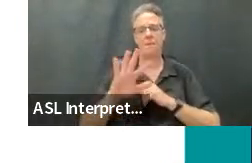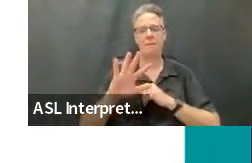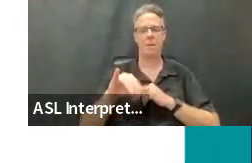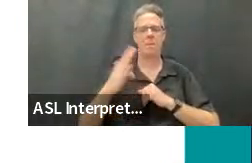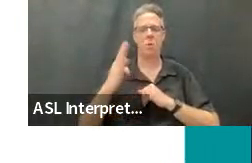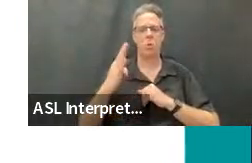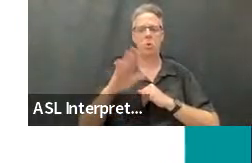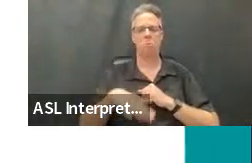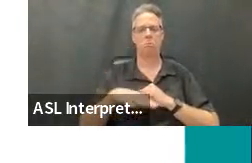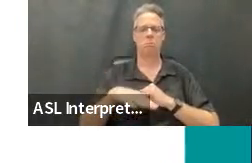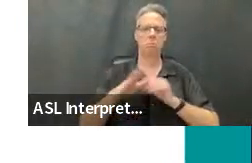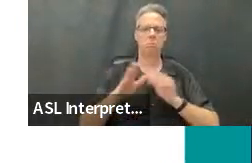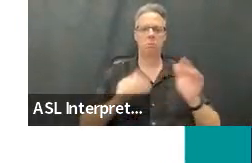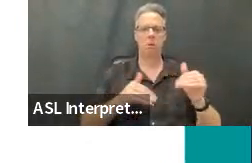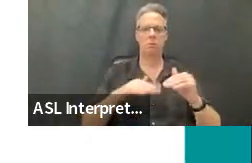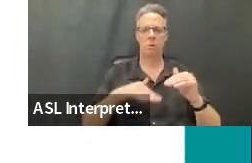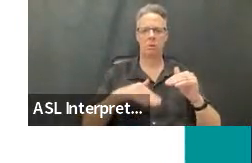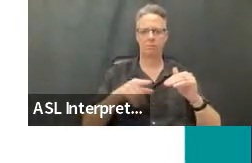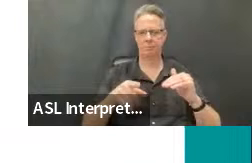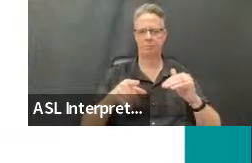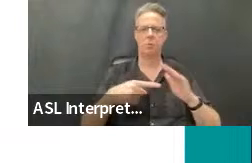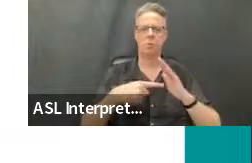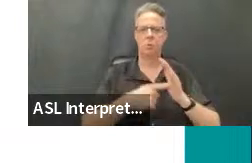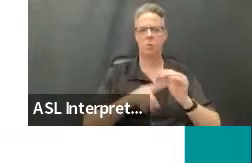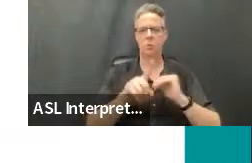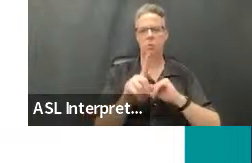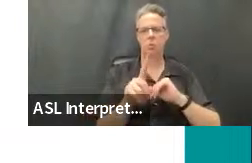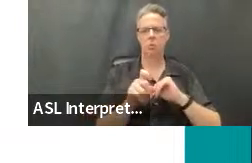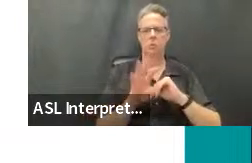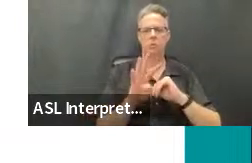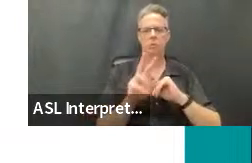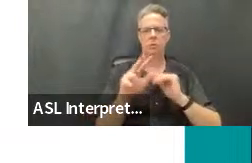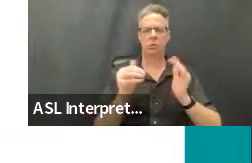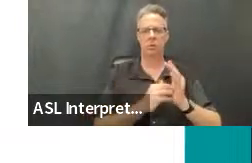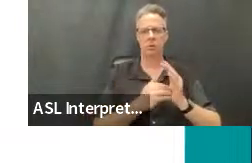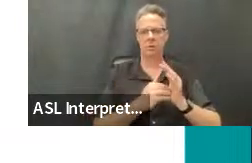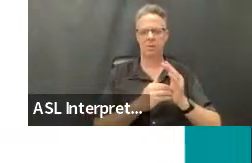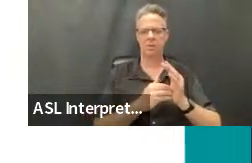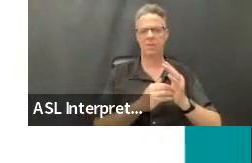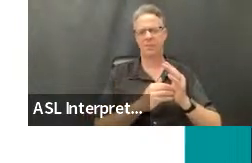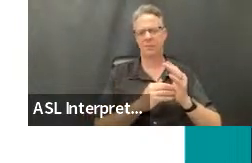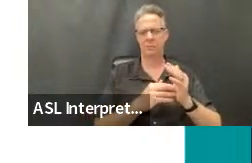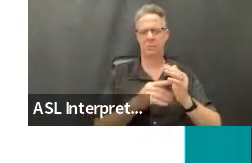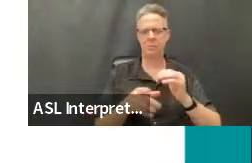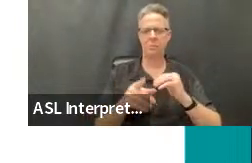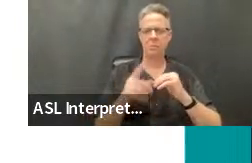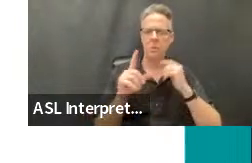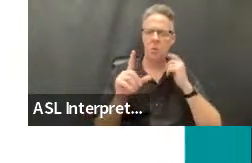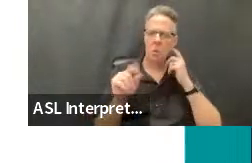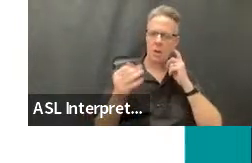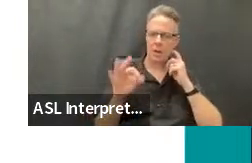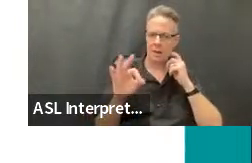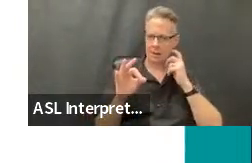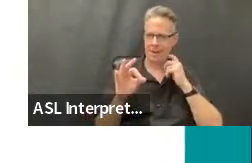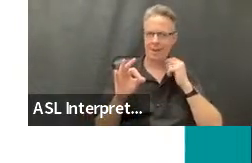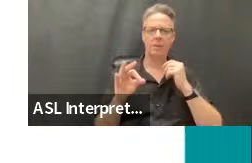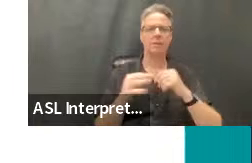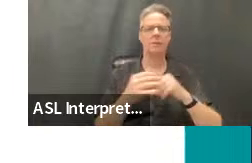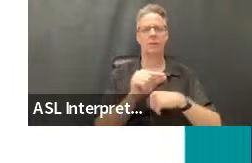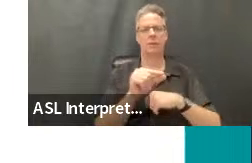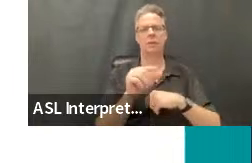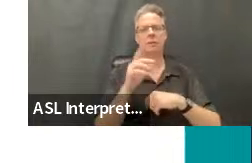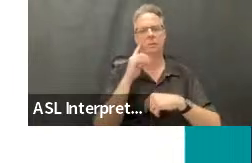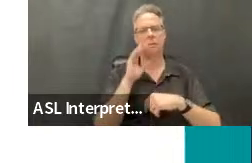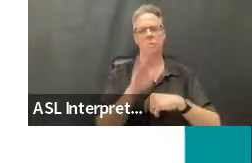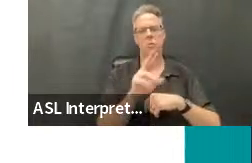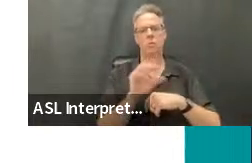blue kind of box there on the bottom, showing 143,000, a little over 143,000 in 2019. We have the Glenn Jackson Bridge